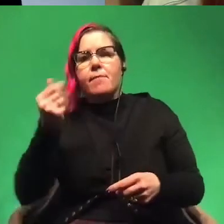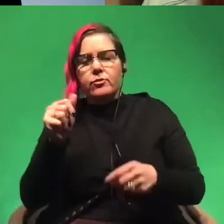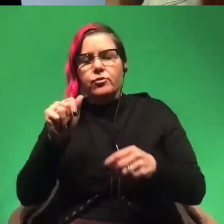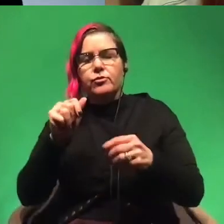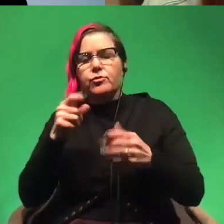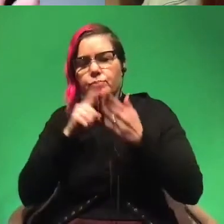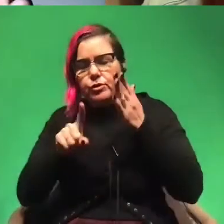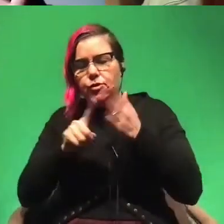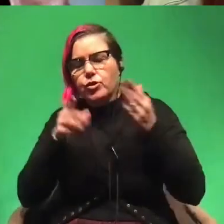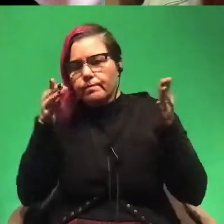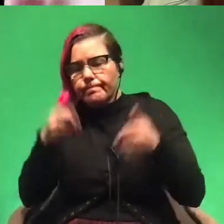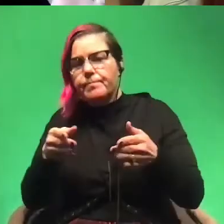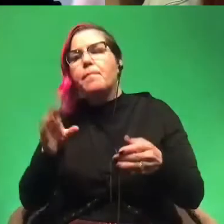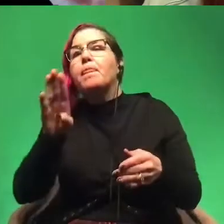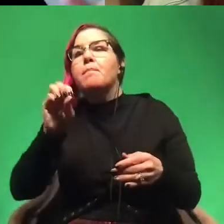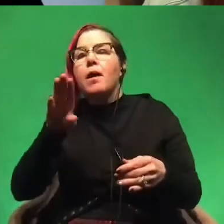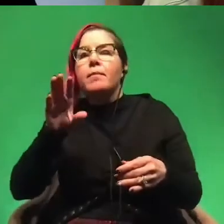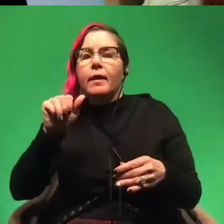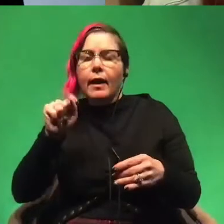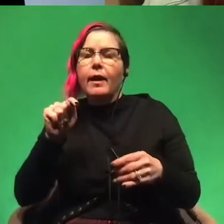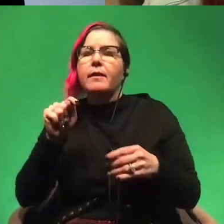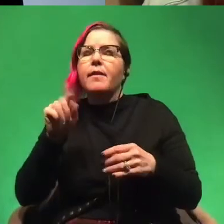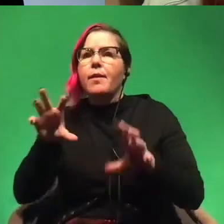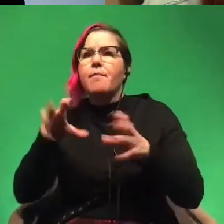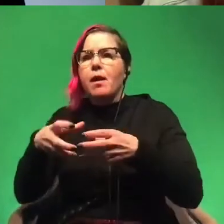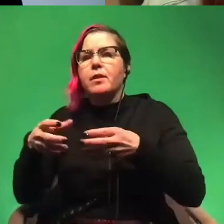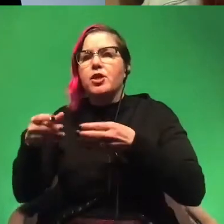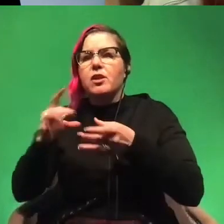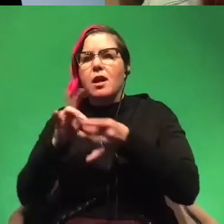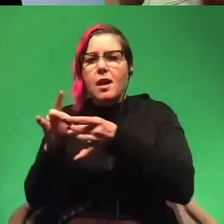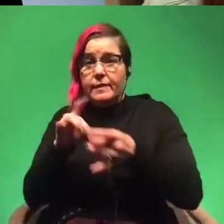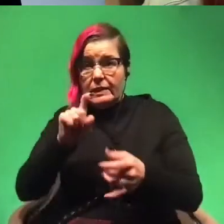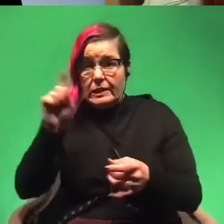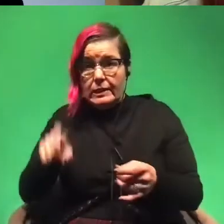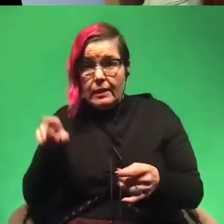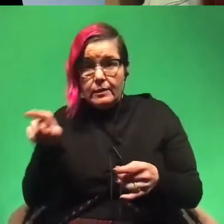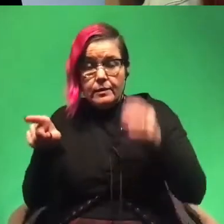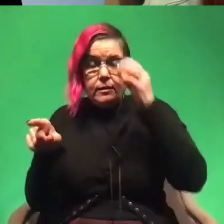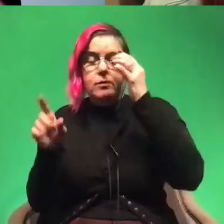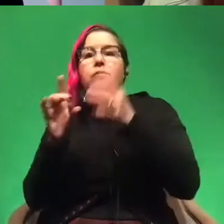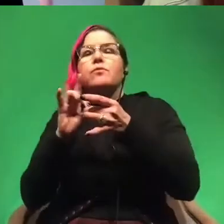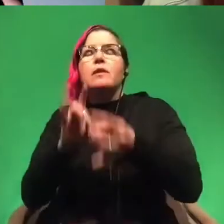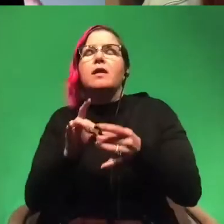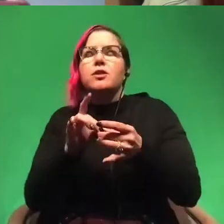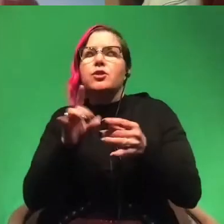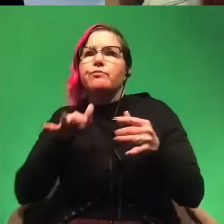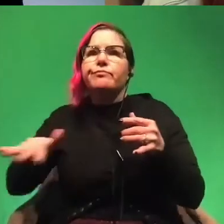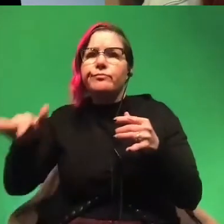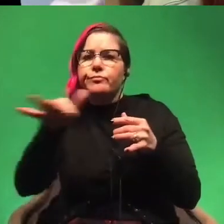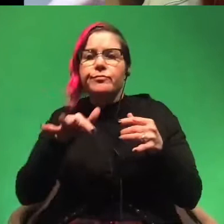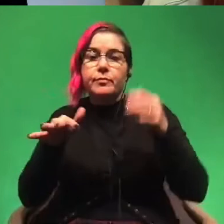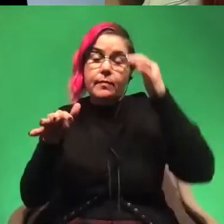on looking at bobcat population connectivity in Texas as related to landscapes. So how